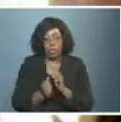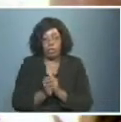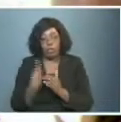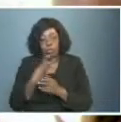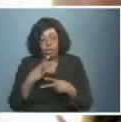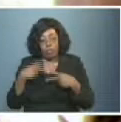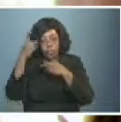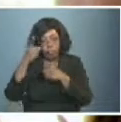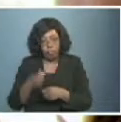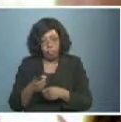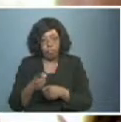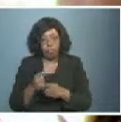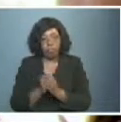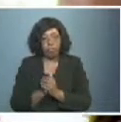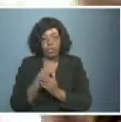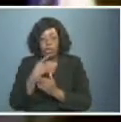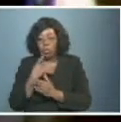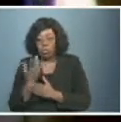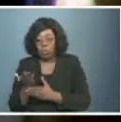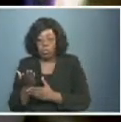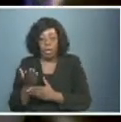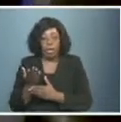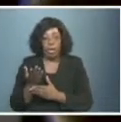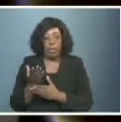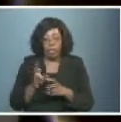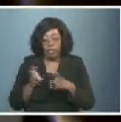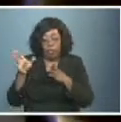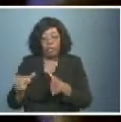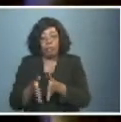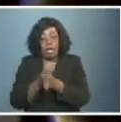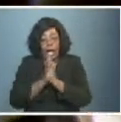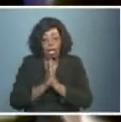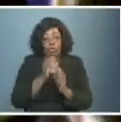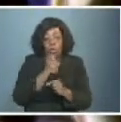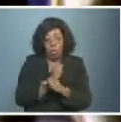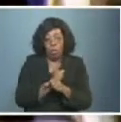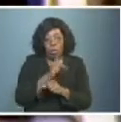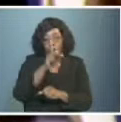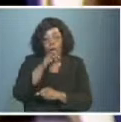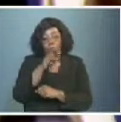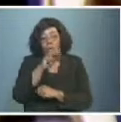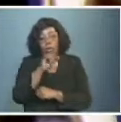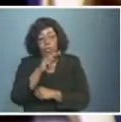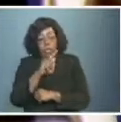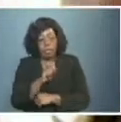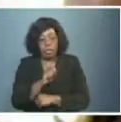to determine, and the investors ask, for a number of work permits in a number of